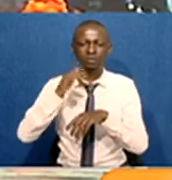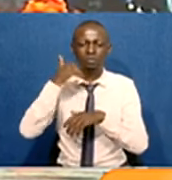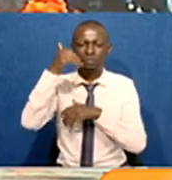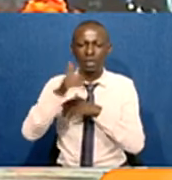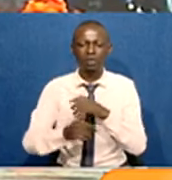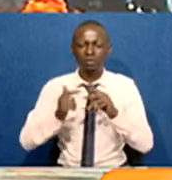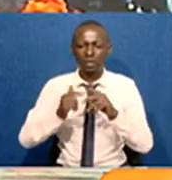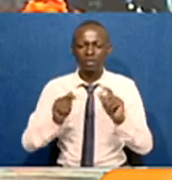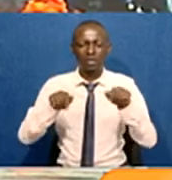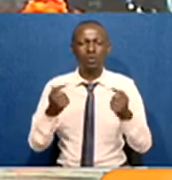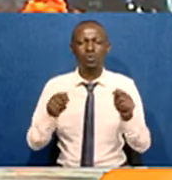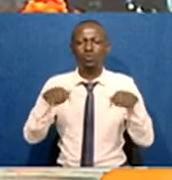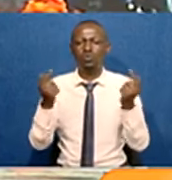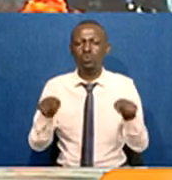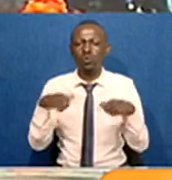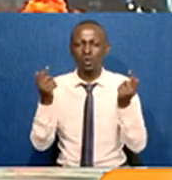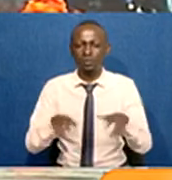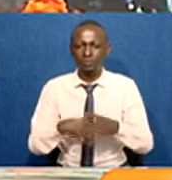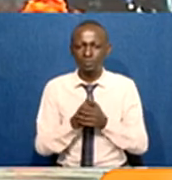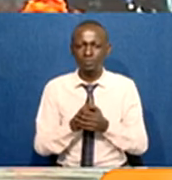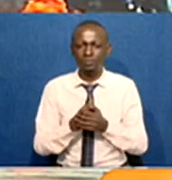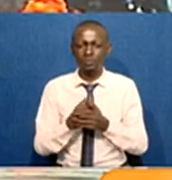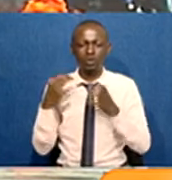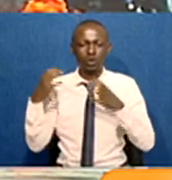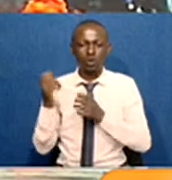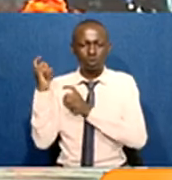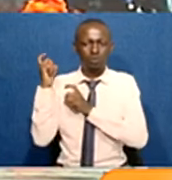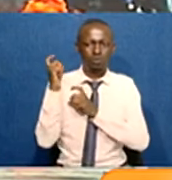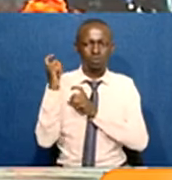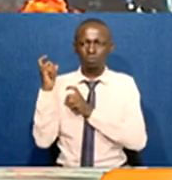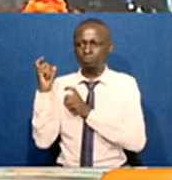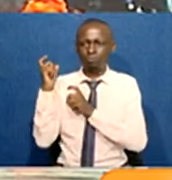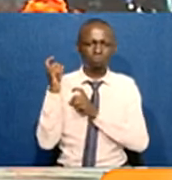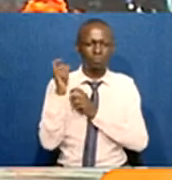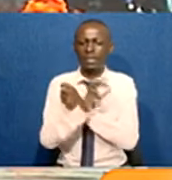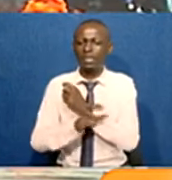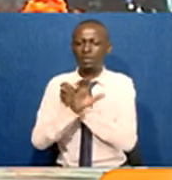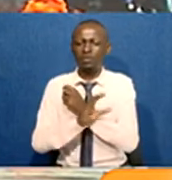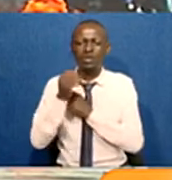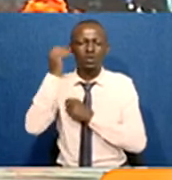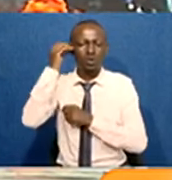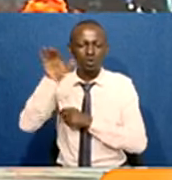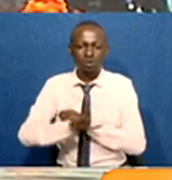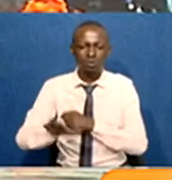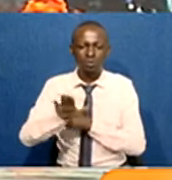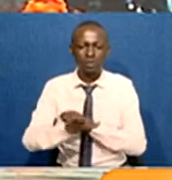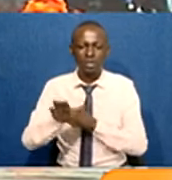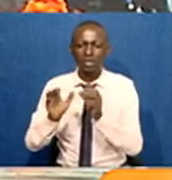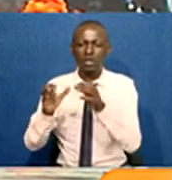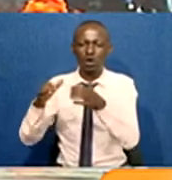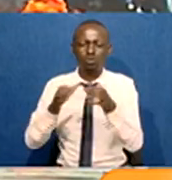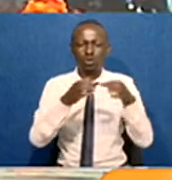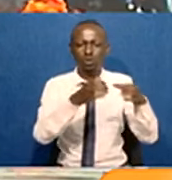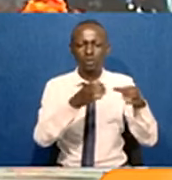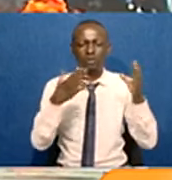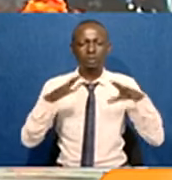order in the Caribbean nation. Gunmen are reported to have looted homes in the communities of Laboule and Thomassin,